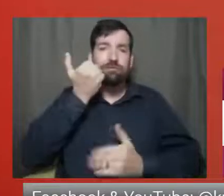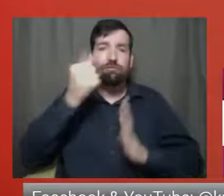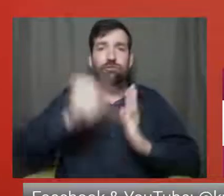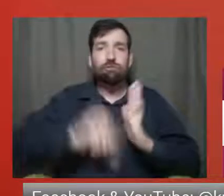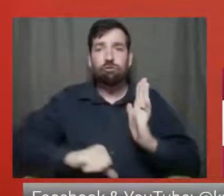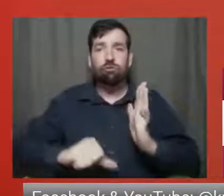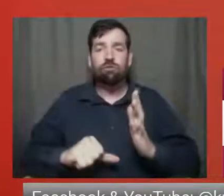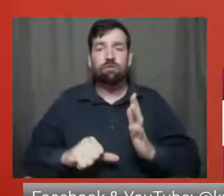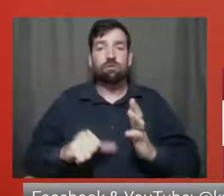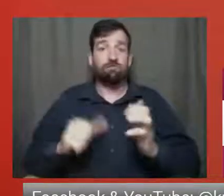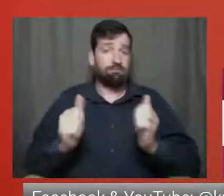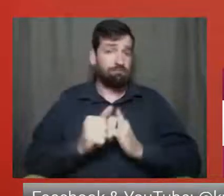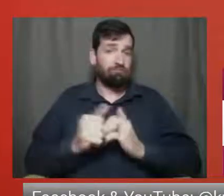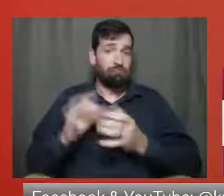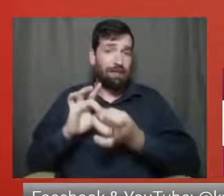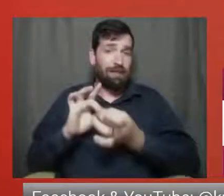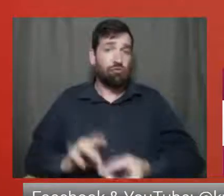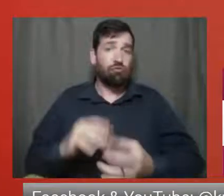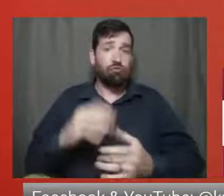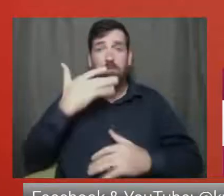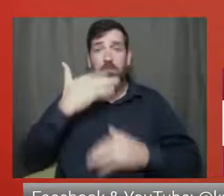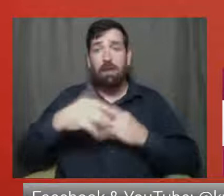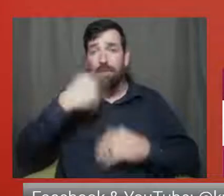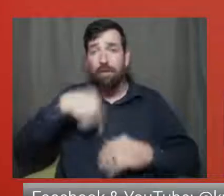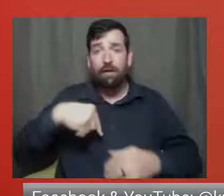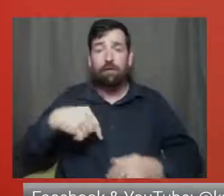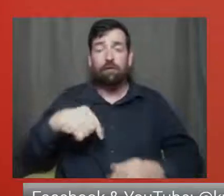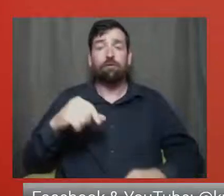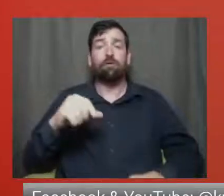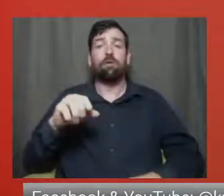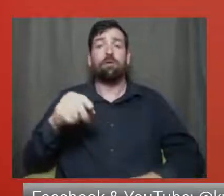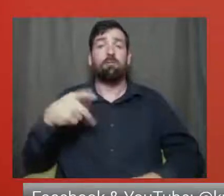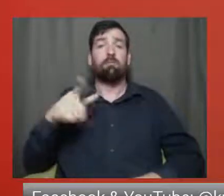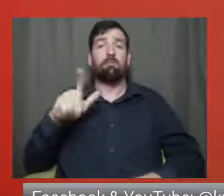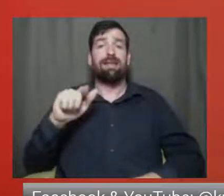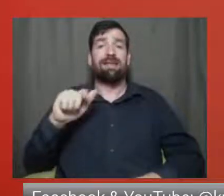blood thinners and antiplatelet agents and everything beforehand. In